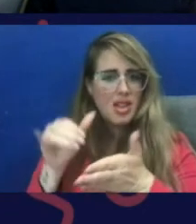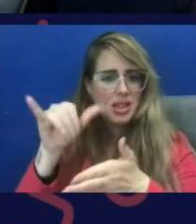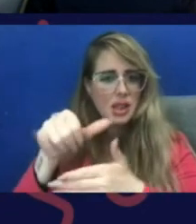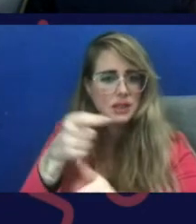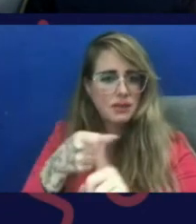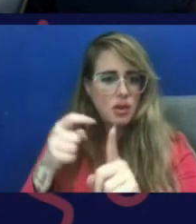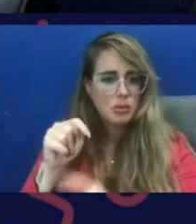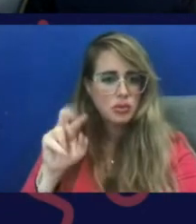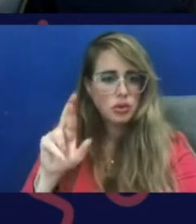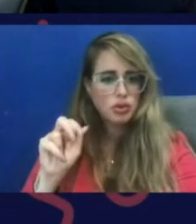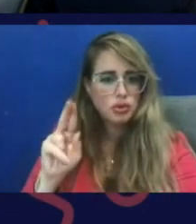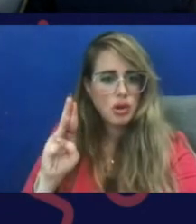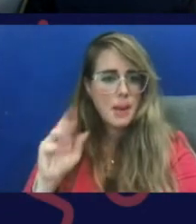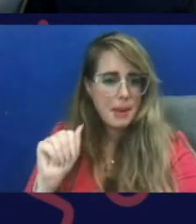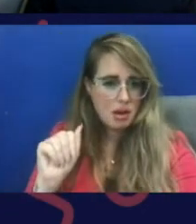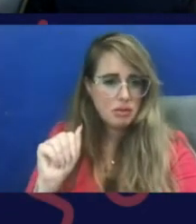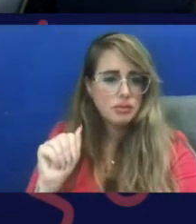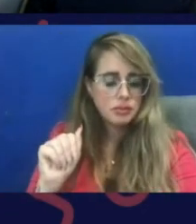trauma. So